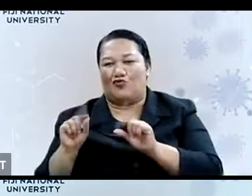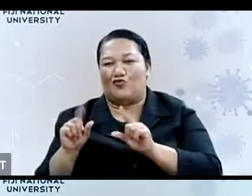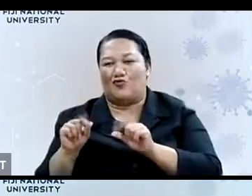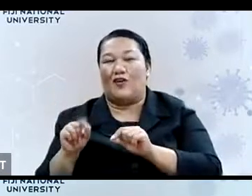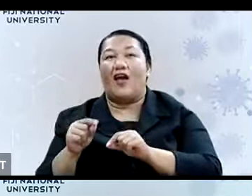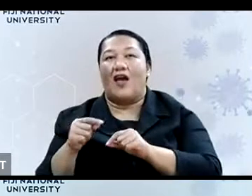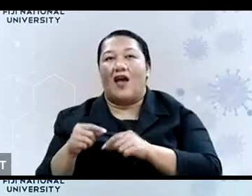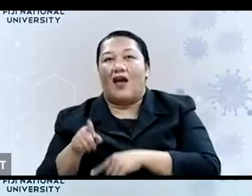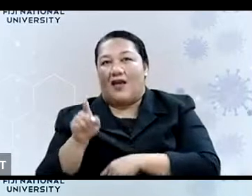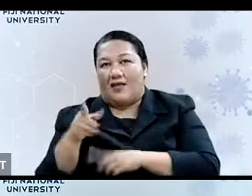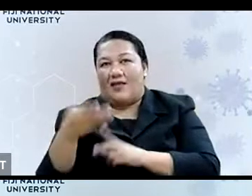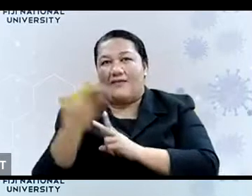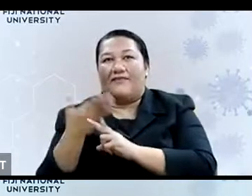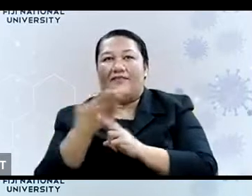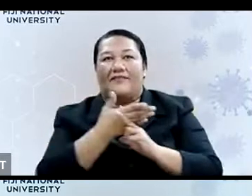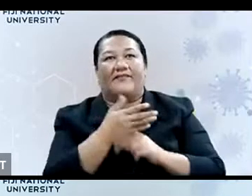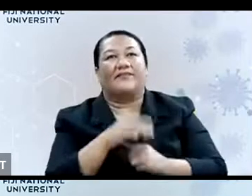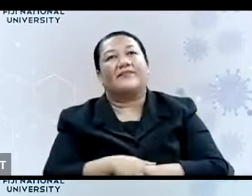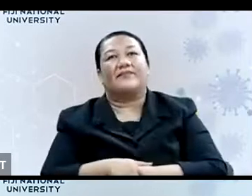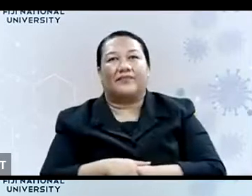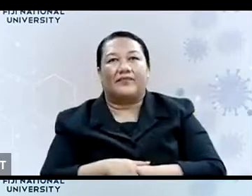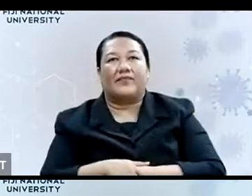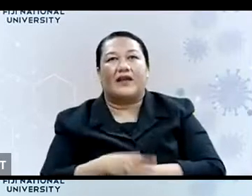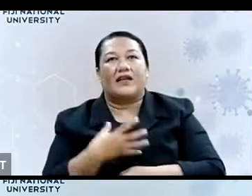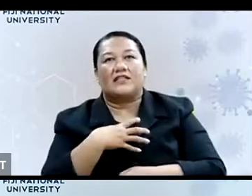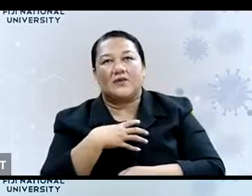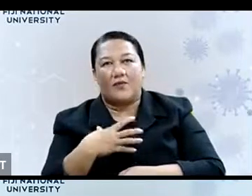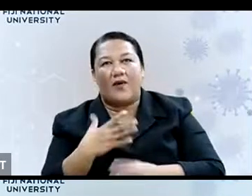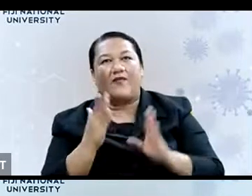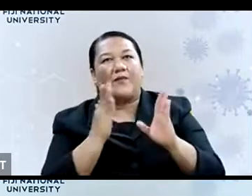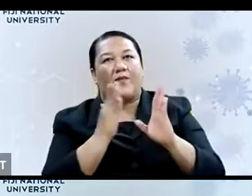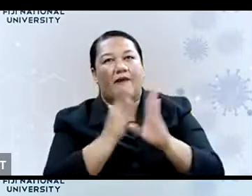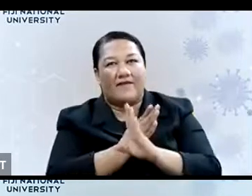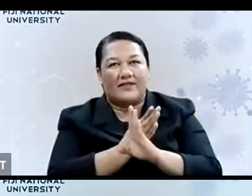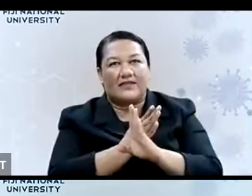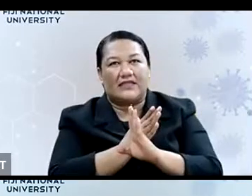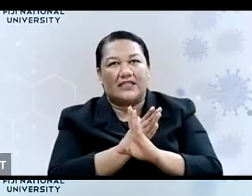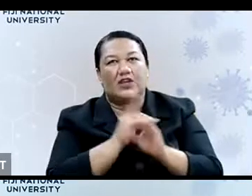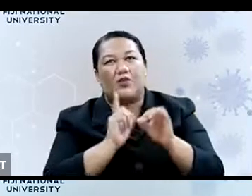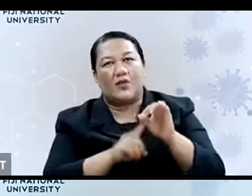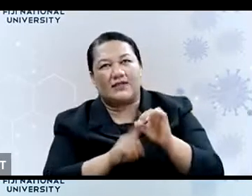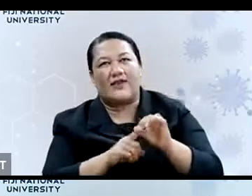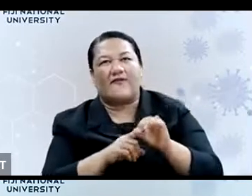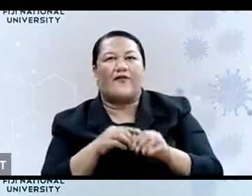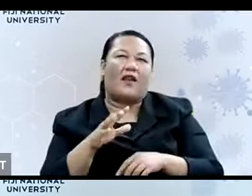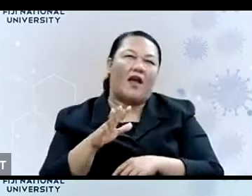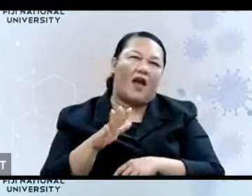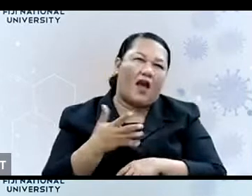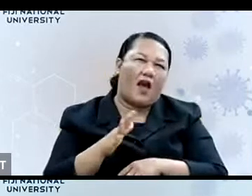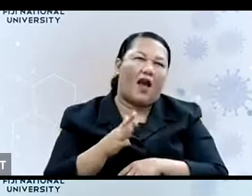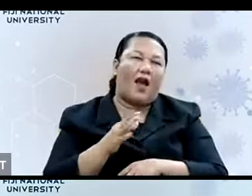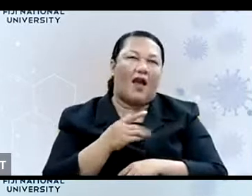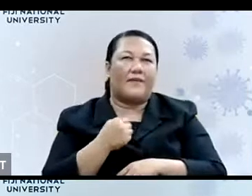it's more of a privacy question, whether I